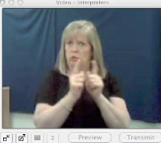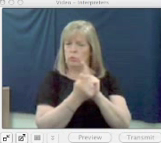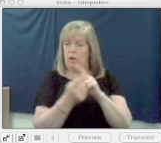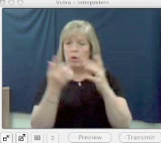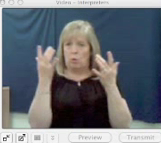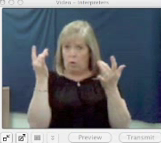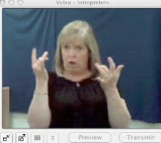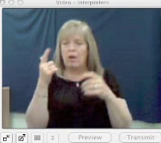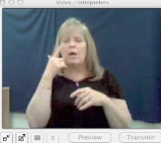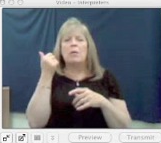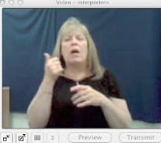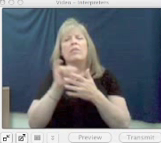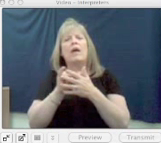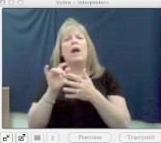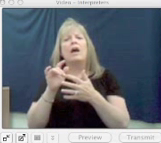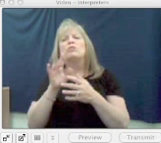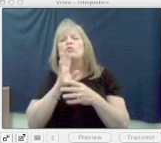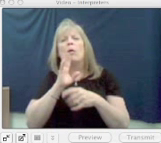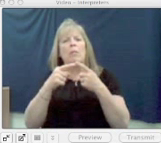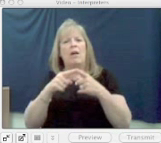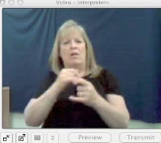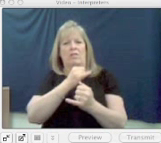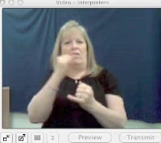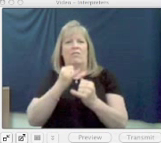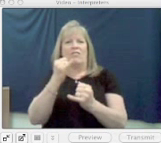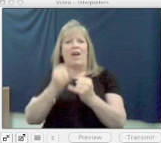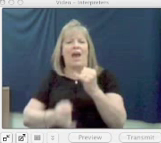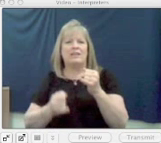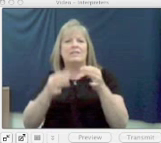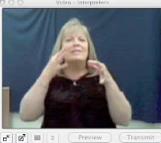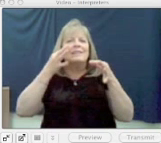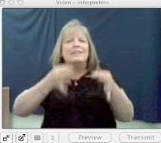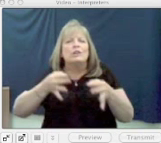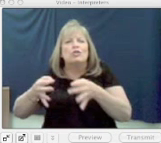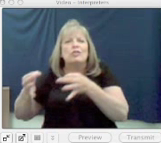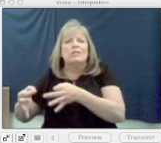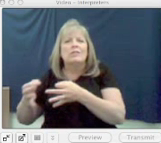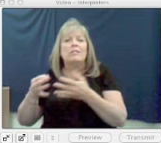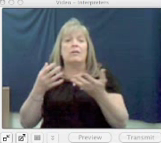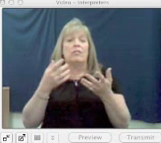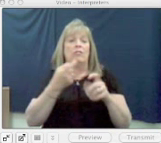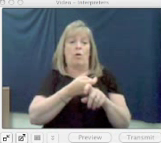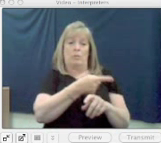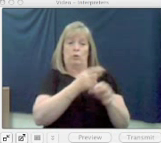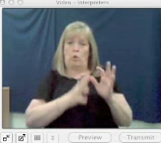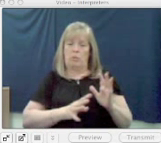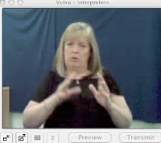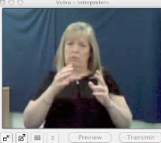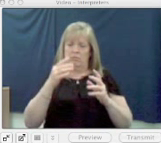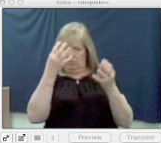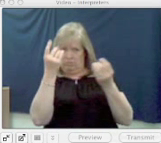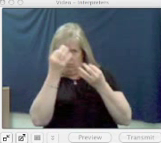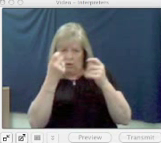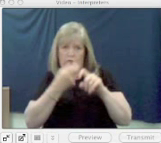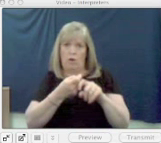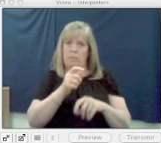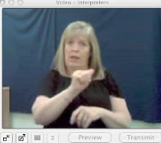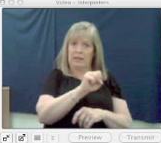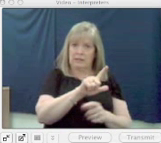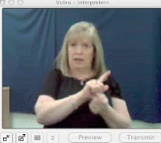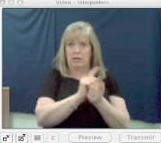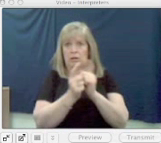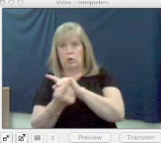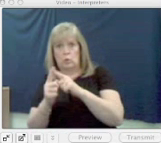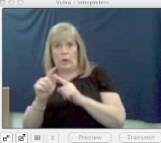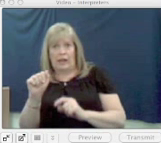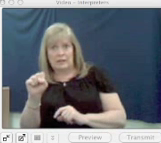up referring to the final decision an interpreter makes, either from ASL to English or English to